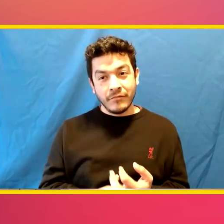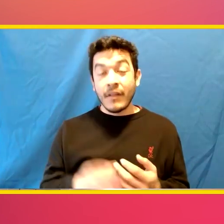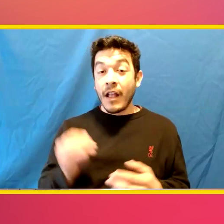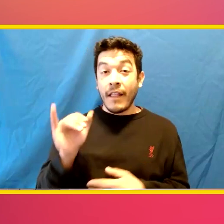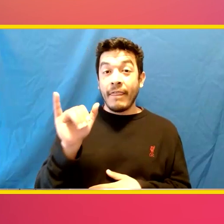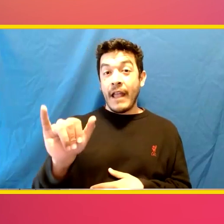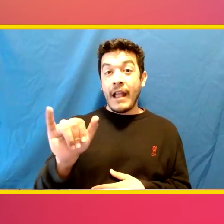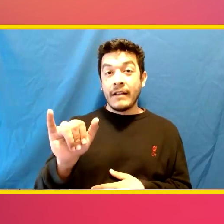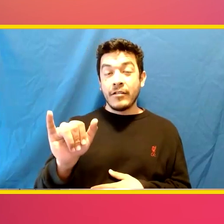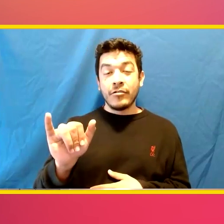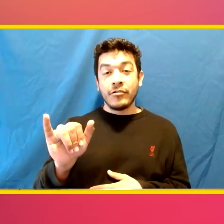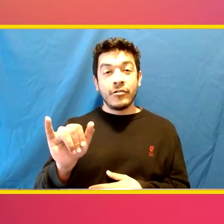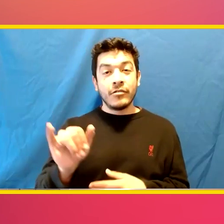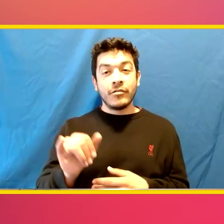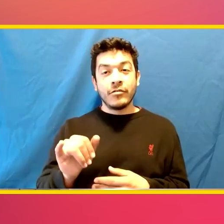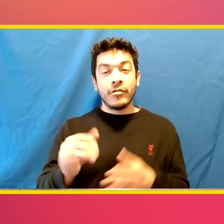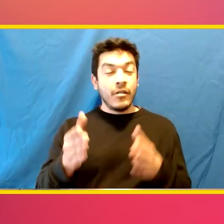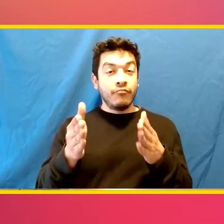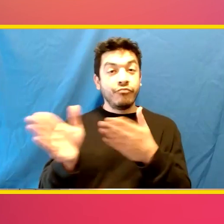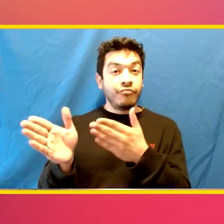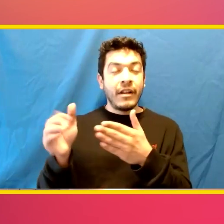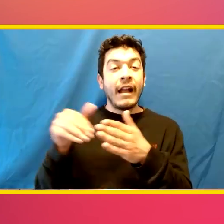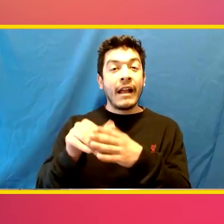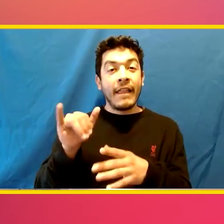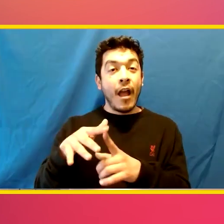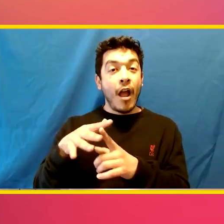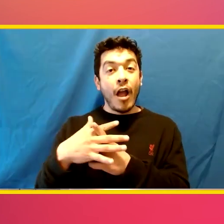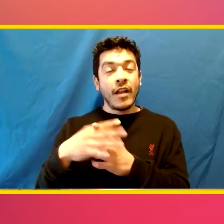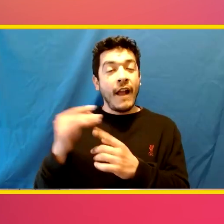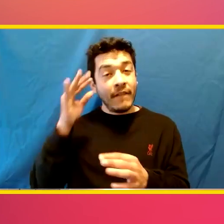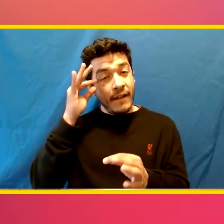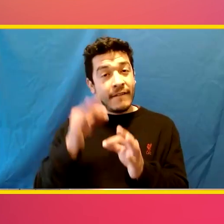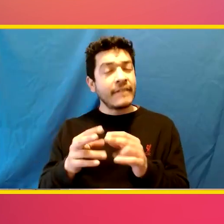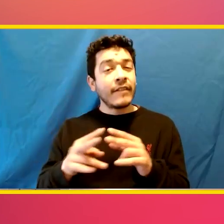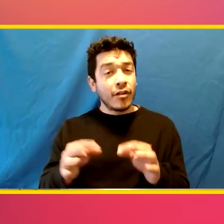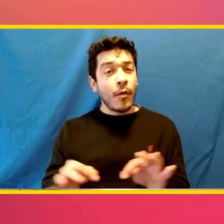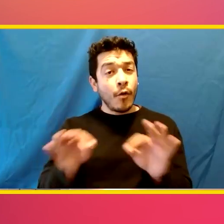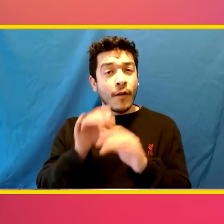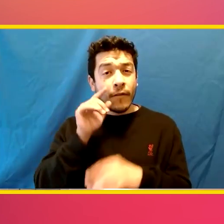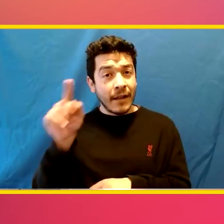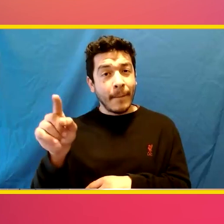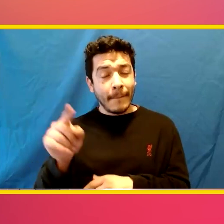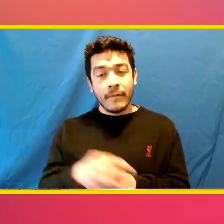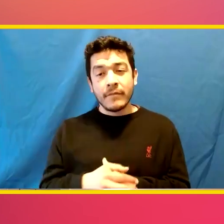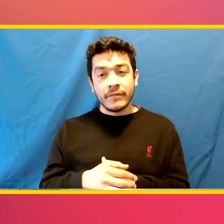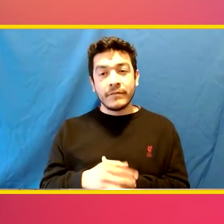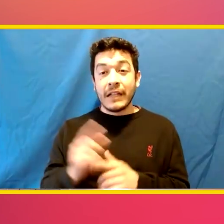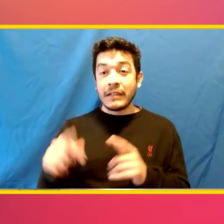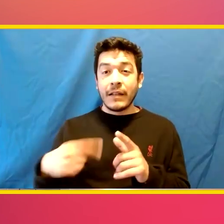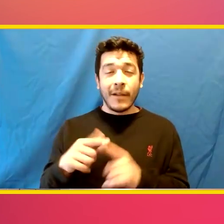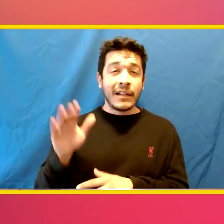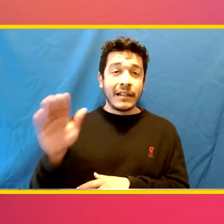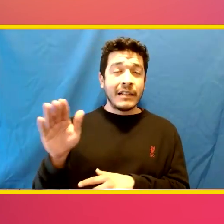And that turn, still within the context of the faith that is very important to him, it's about